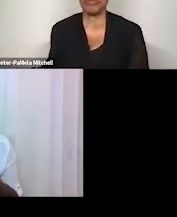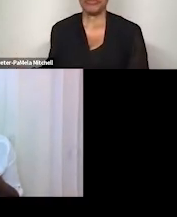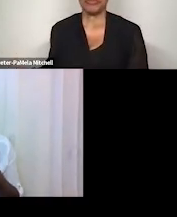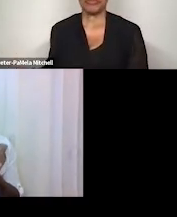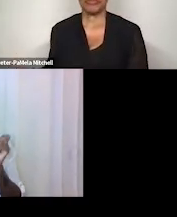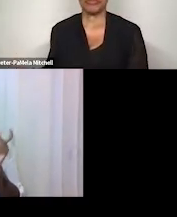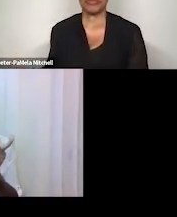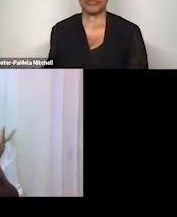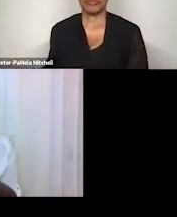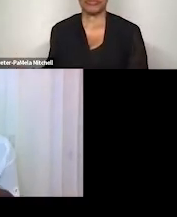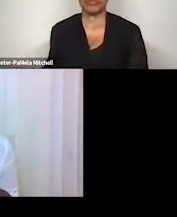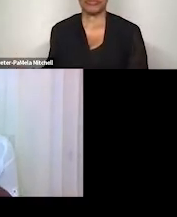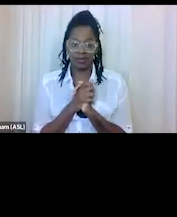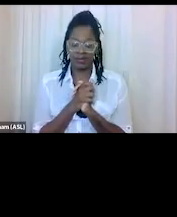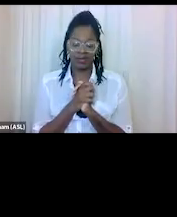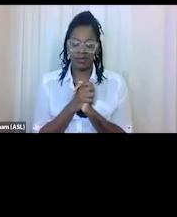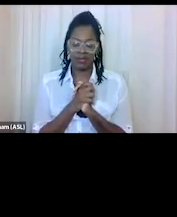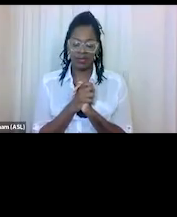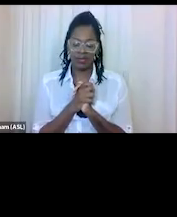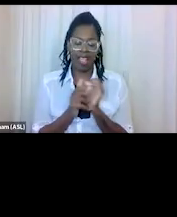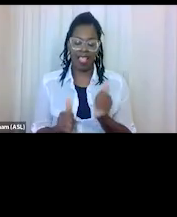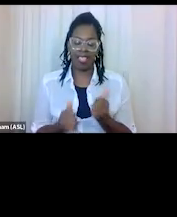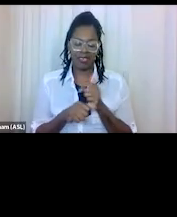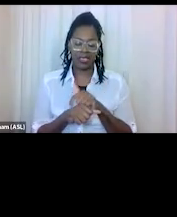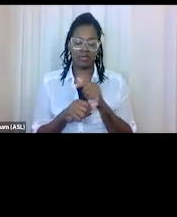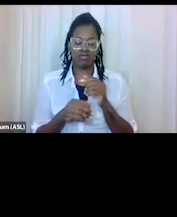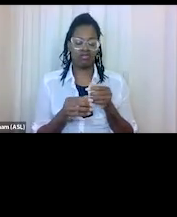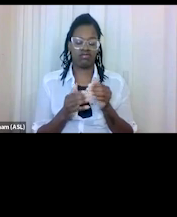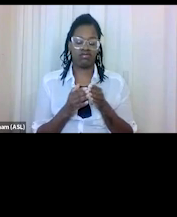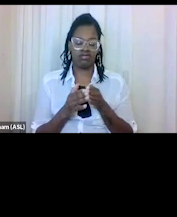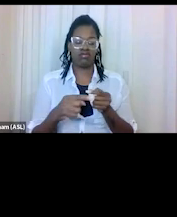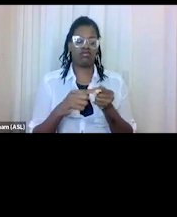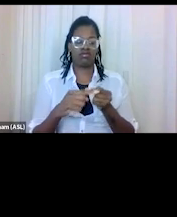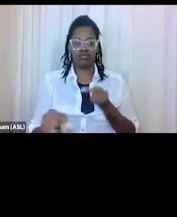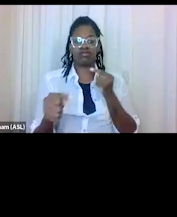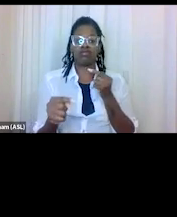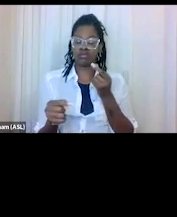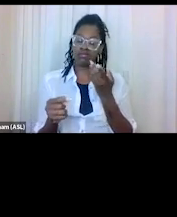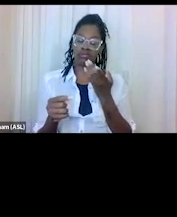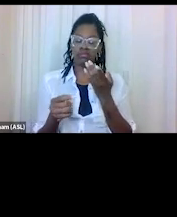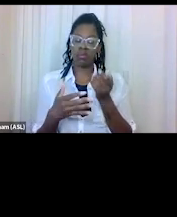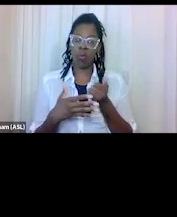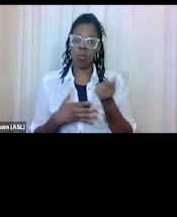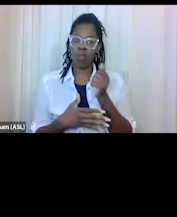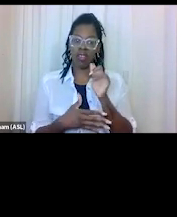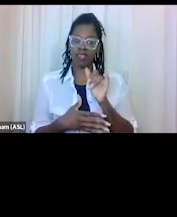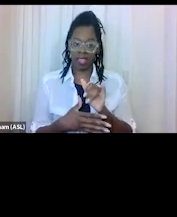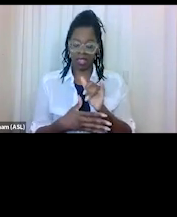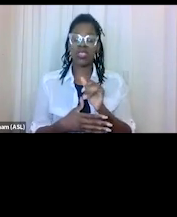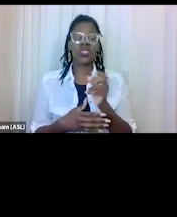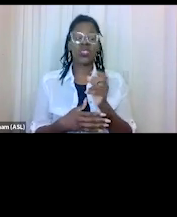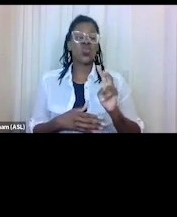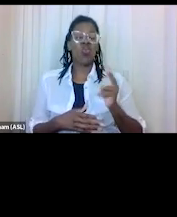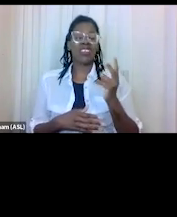Okay, so the lifetime prevalence of mental health disorder in youth experiencing homelessness is between 2 times